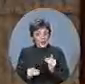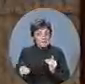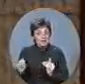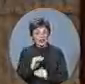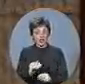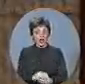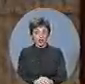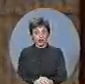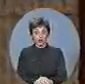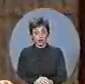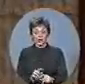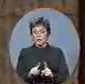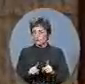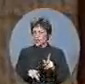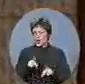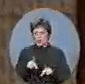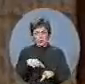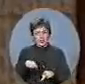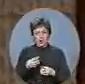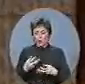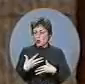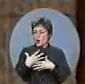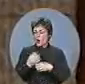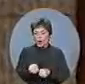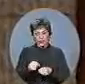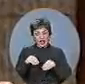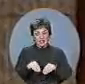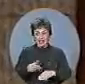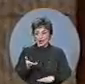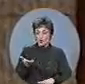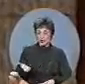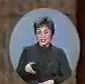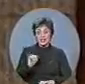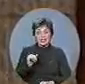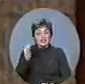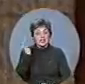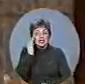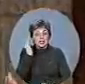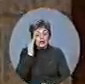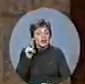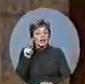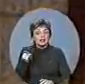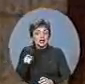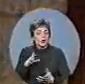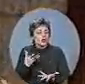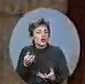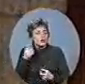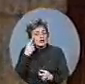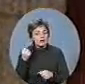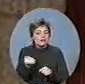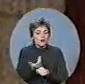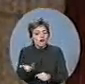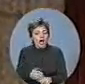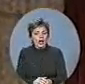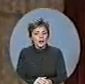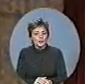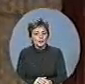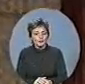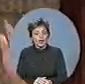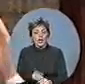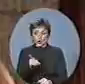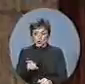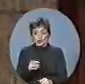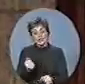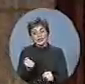plans this minister has. The minister is putting Canadian lives at risk. Why will he not listen to those who know